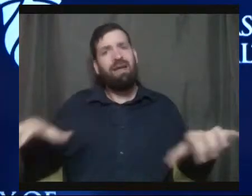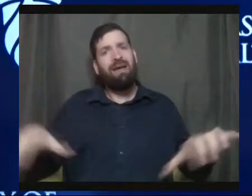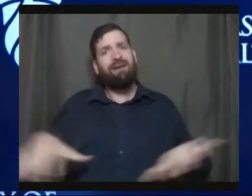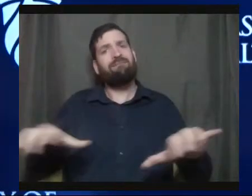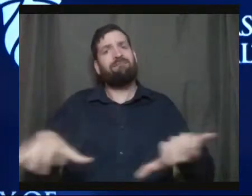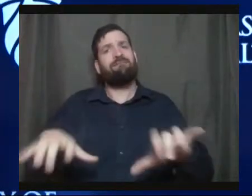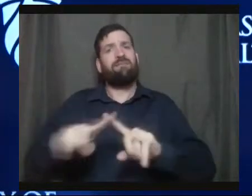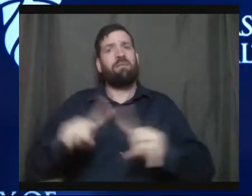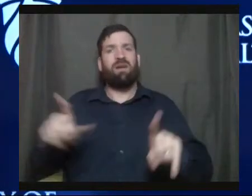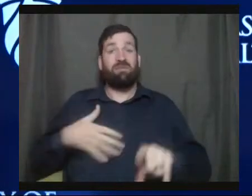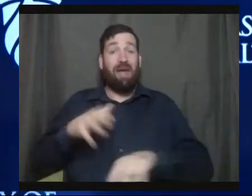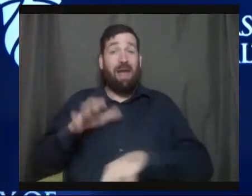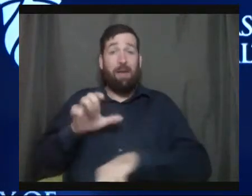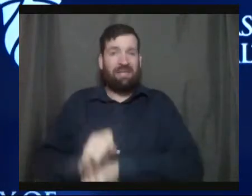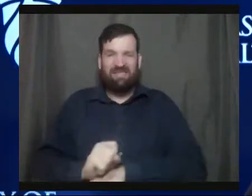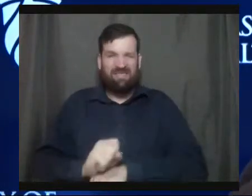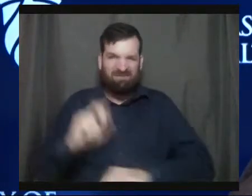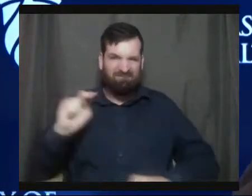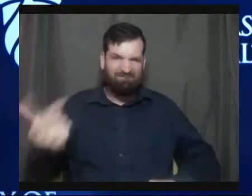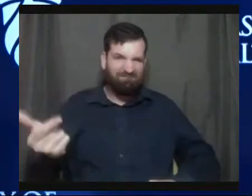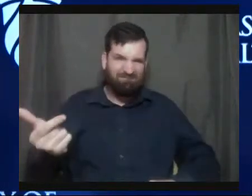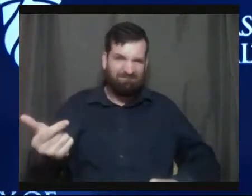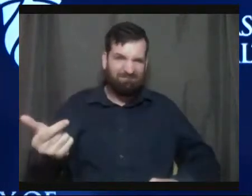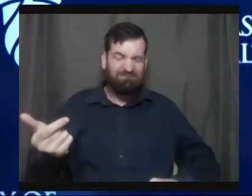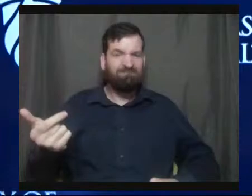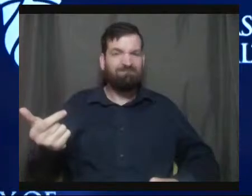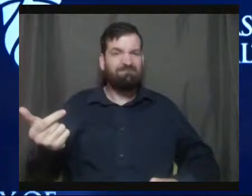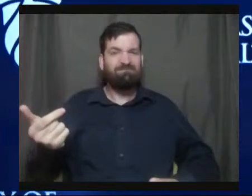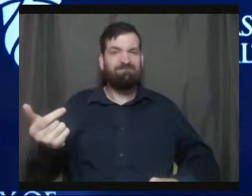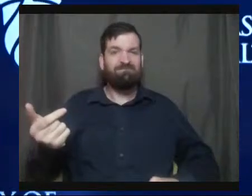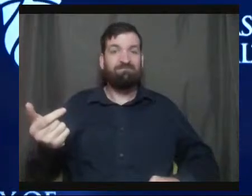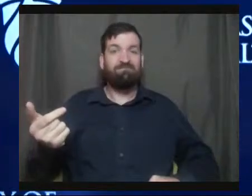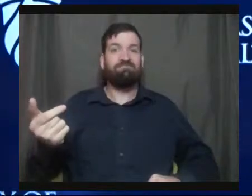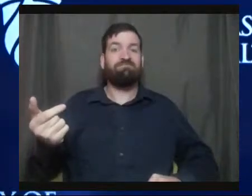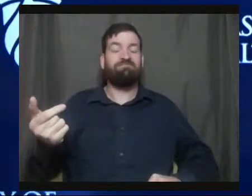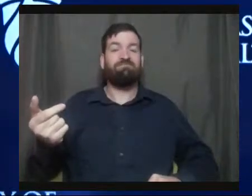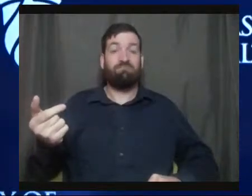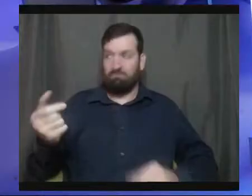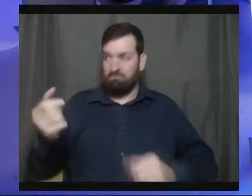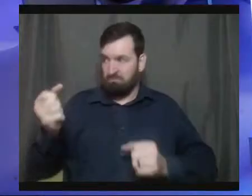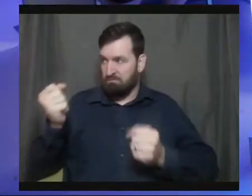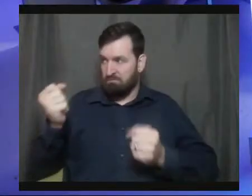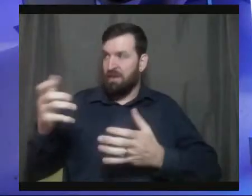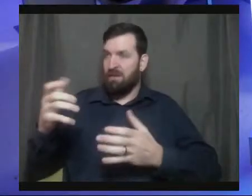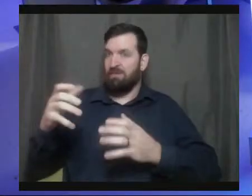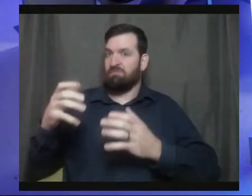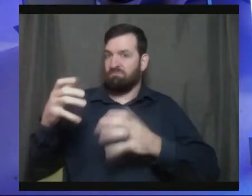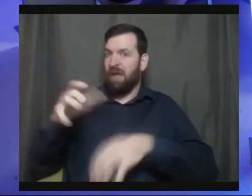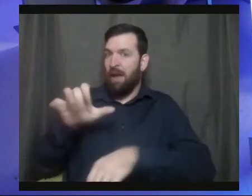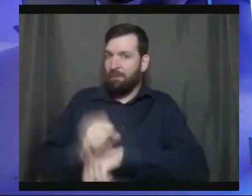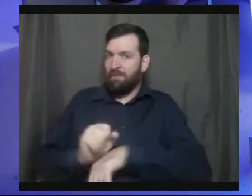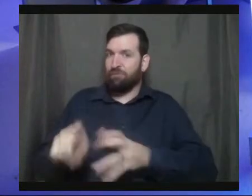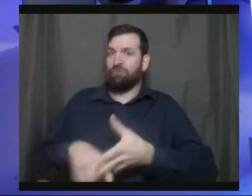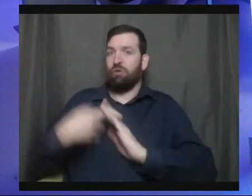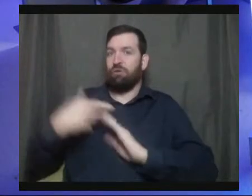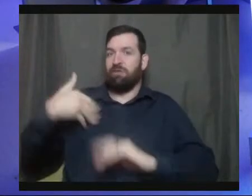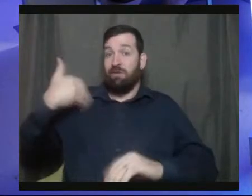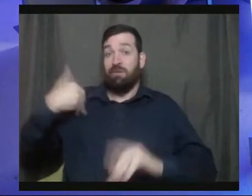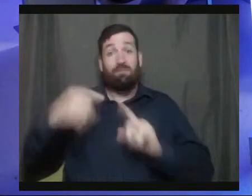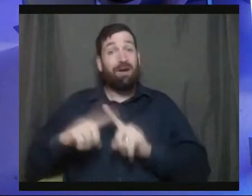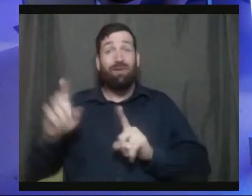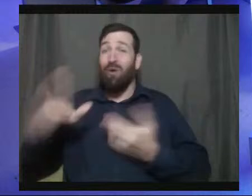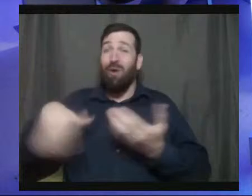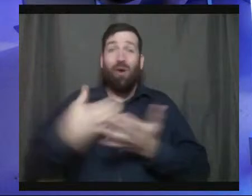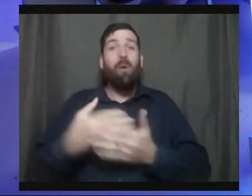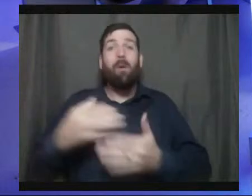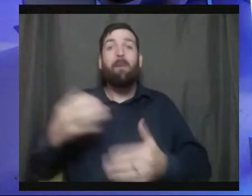weren't good, and therefore it just kind of evolved from there So a too. lot of those habits start when you're younger, but you make a Yeah. good point. We're all Midwesterners. We like to, like we were